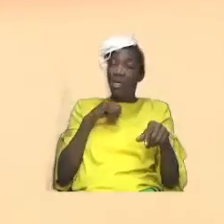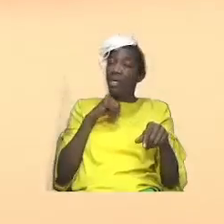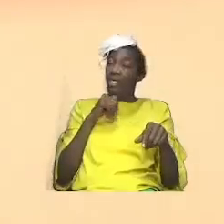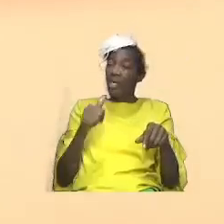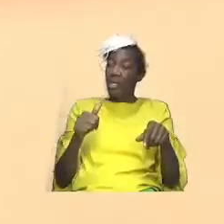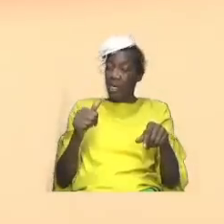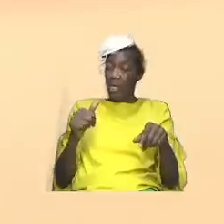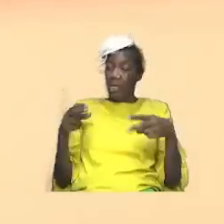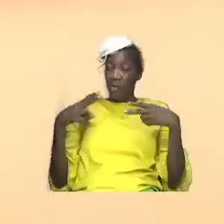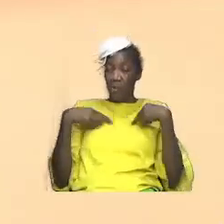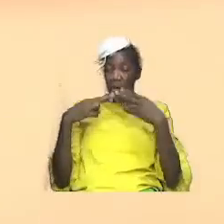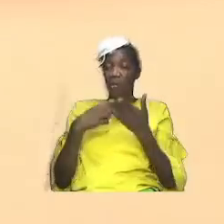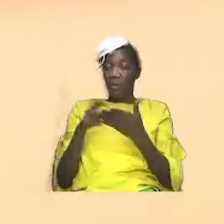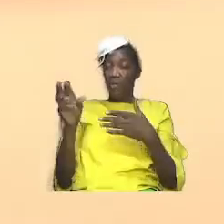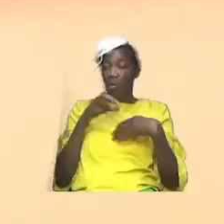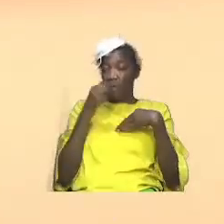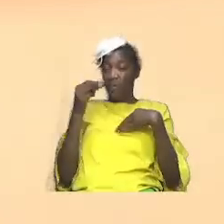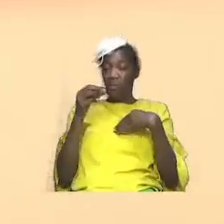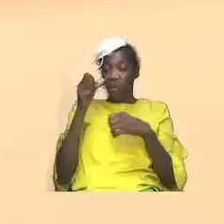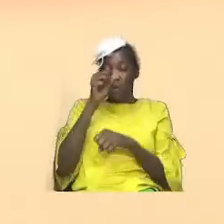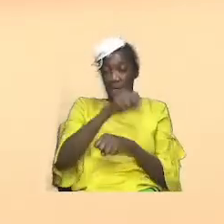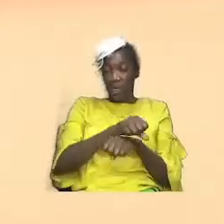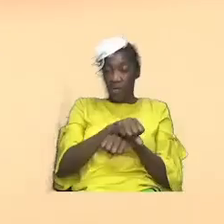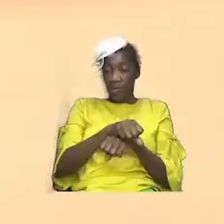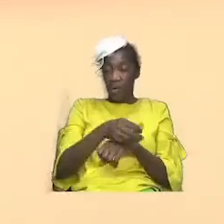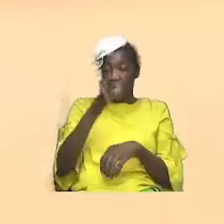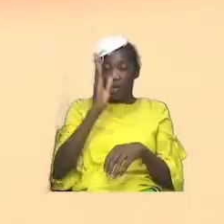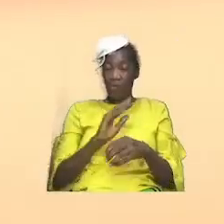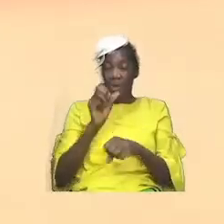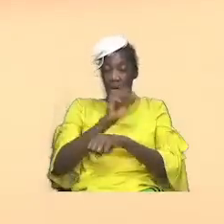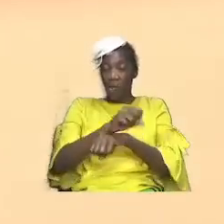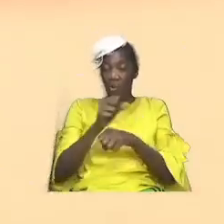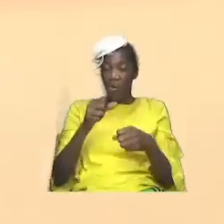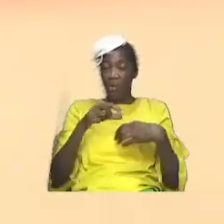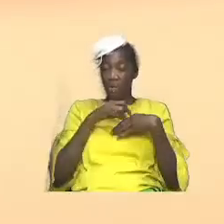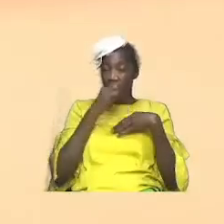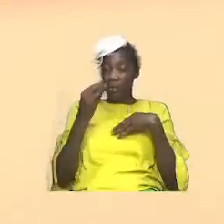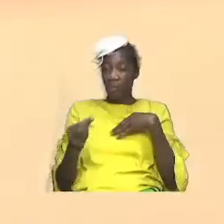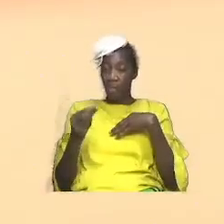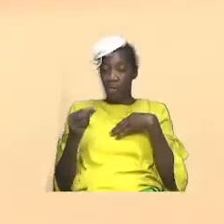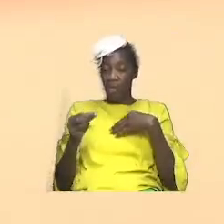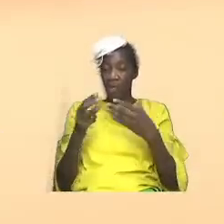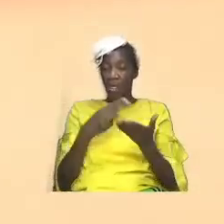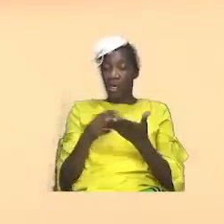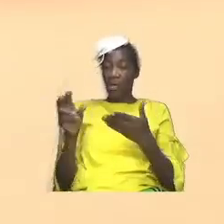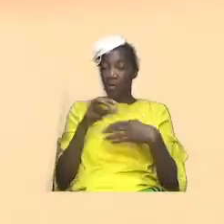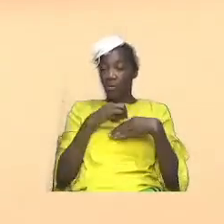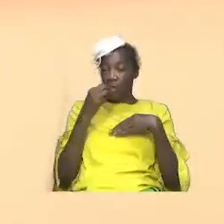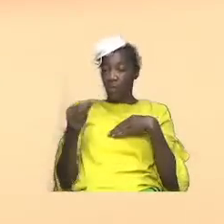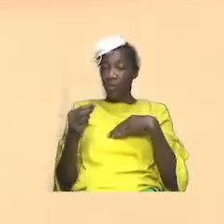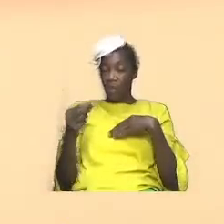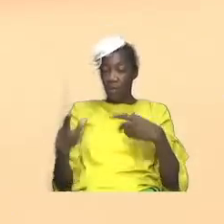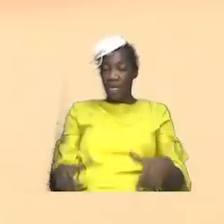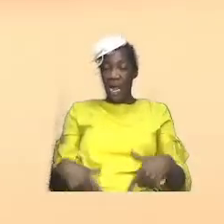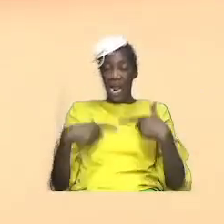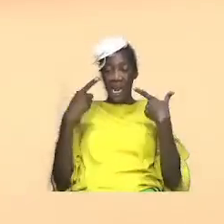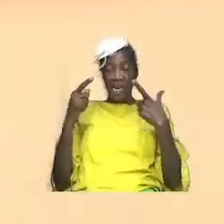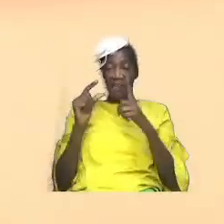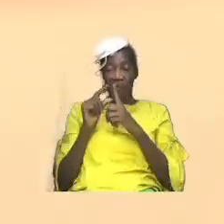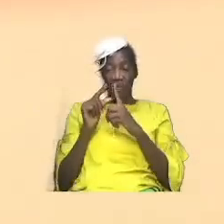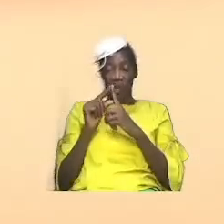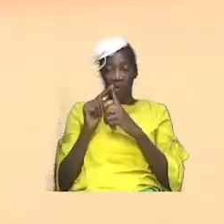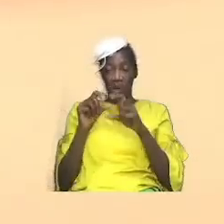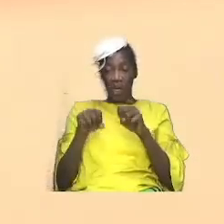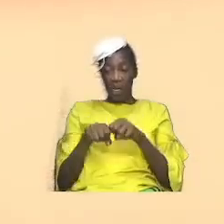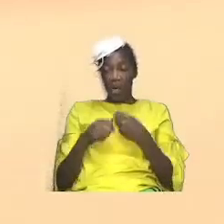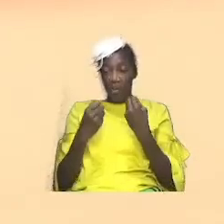have the Holy Ghost and we have the work of God. Work with your spirit. Work with the Holy Ghost. Live in the word. And we are breaking